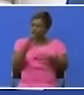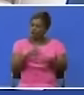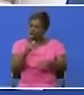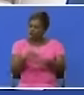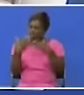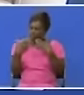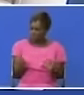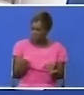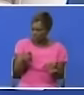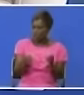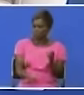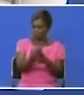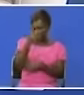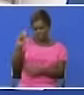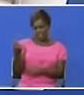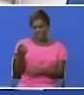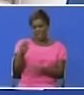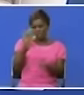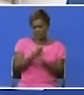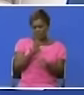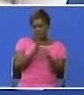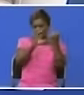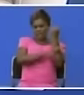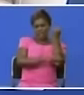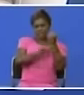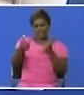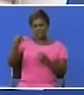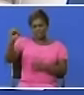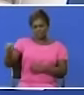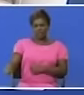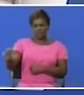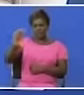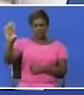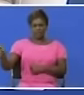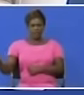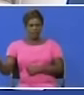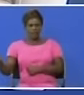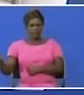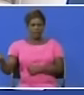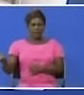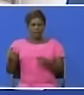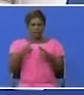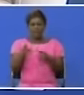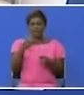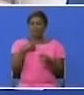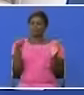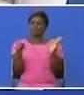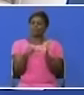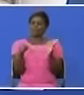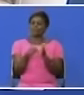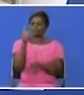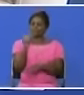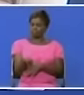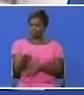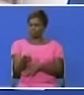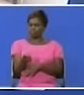say, look, you're launching in Kenya and in many other countries in Africa, South Africa, you know, as well to be specific, but we have issues with this, but that you went